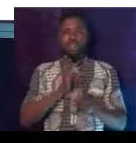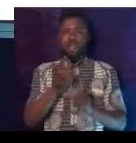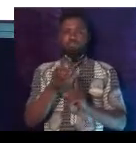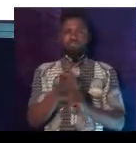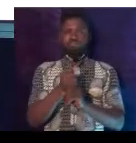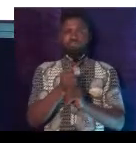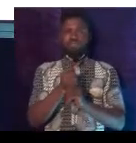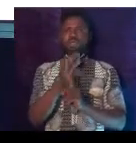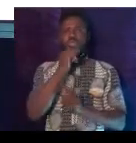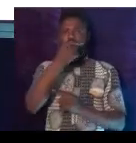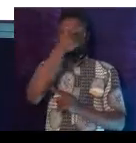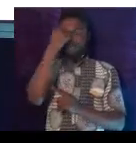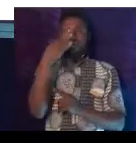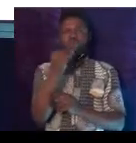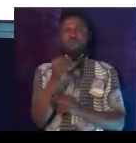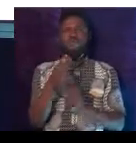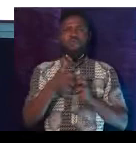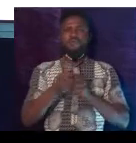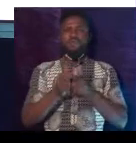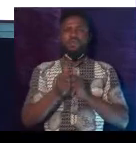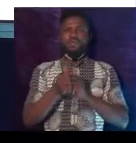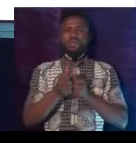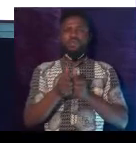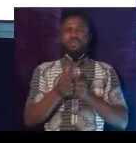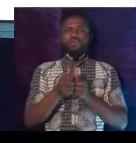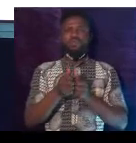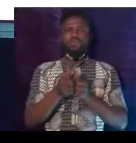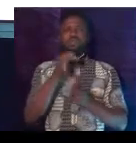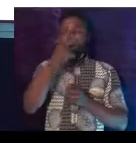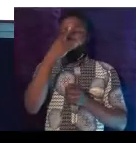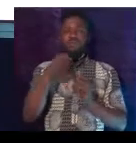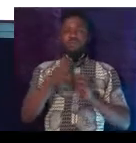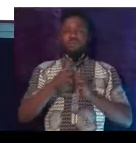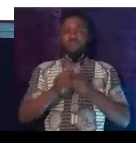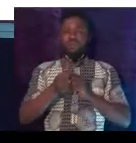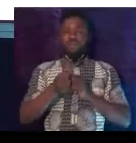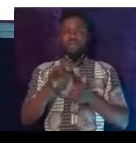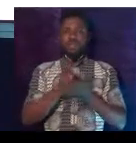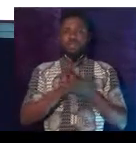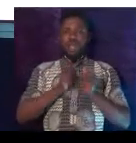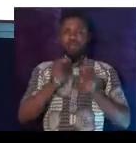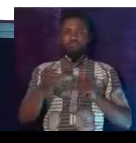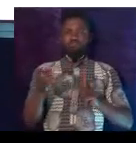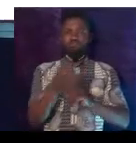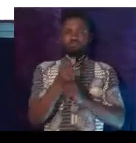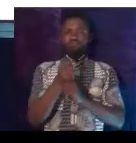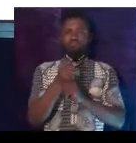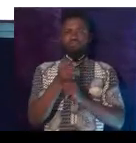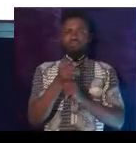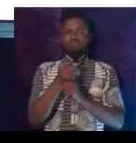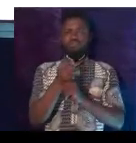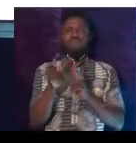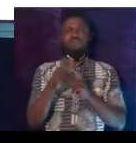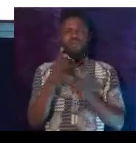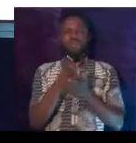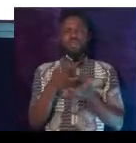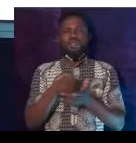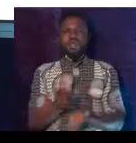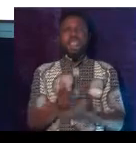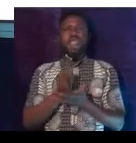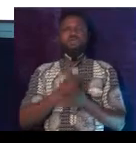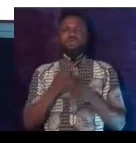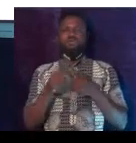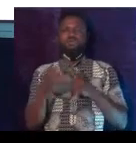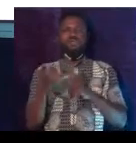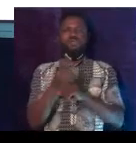holding this. It's because of friction that this is not, it's because of friction that I could hold this thing very tightly. So it